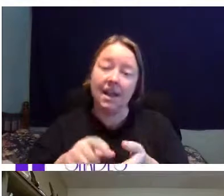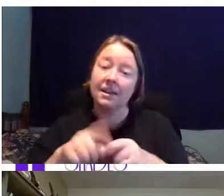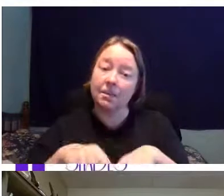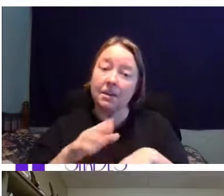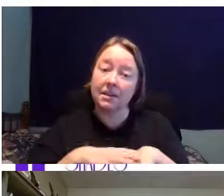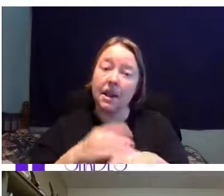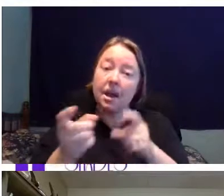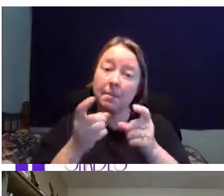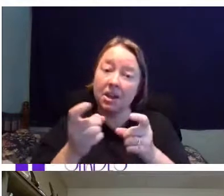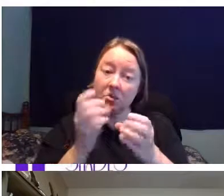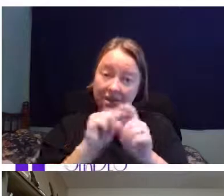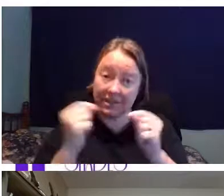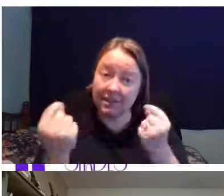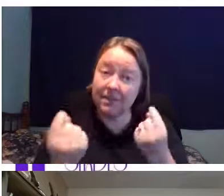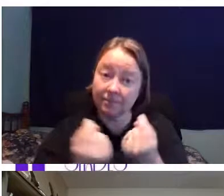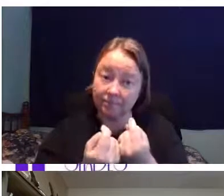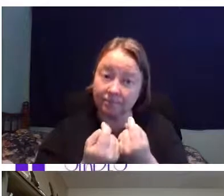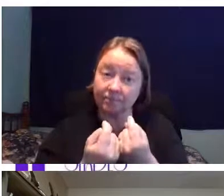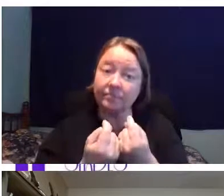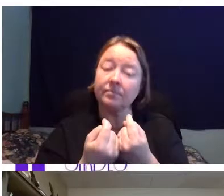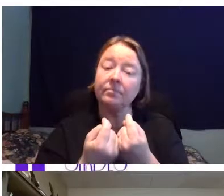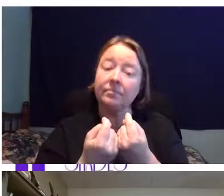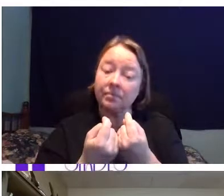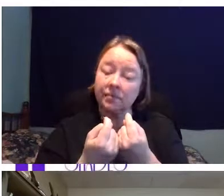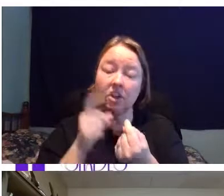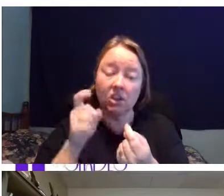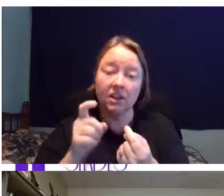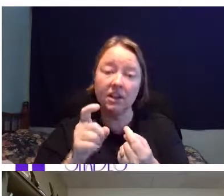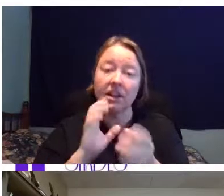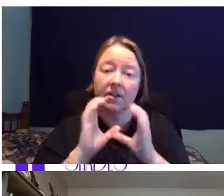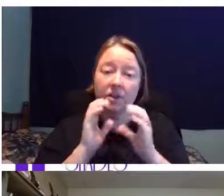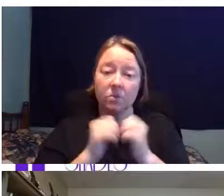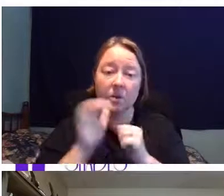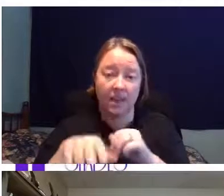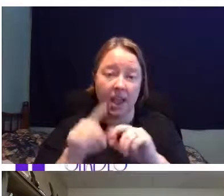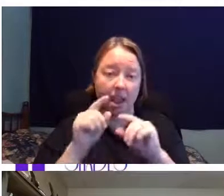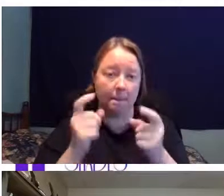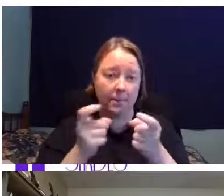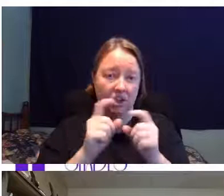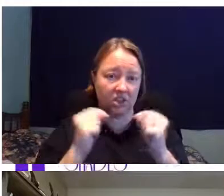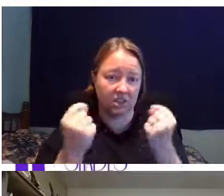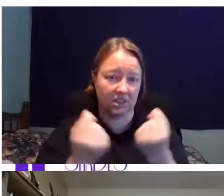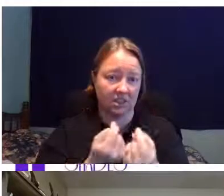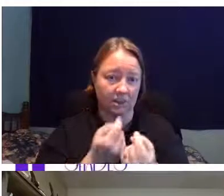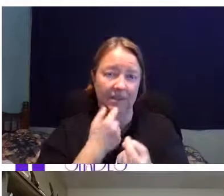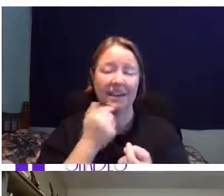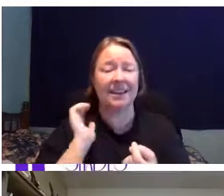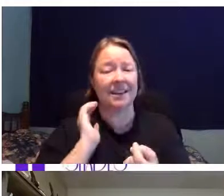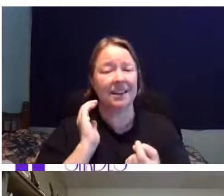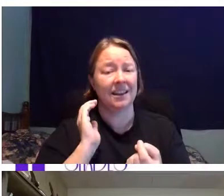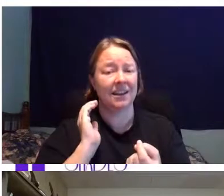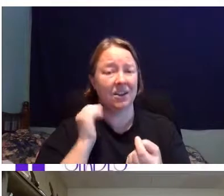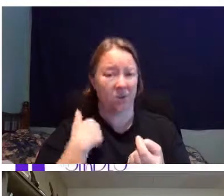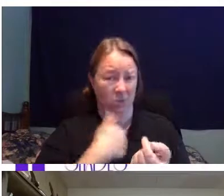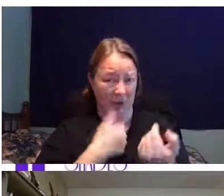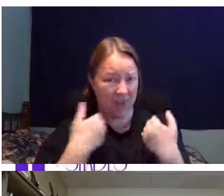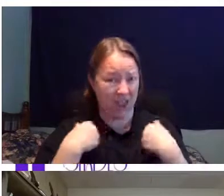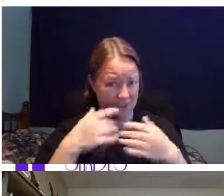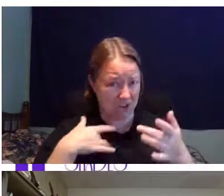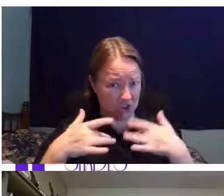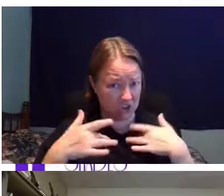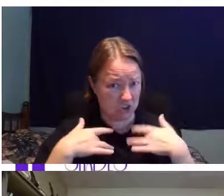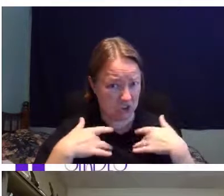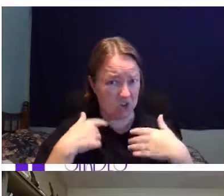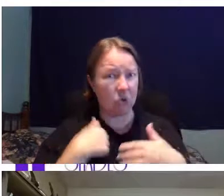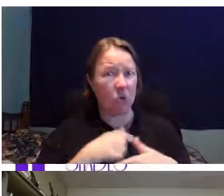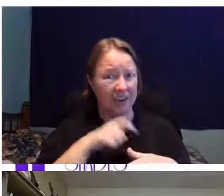that's the person that you need to just have that conversation with and tell them, hey, here's our concerns, here's our needs, and you hold